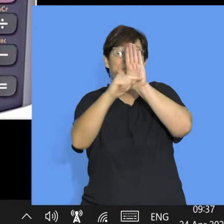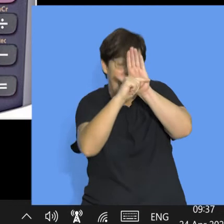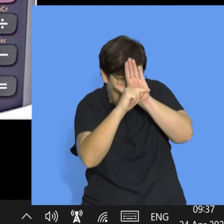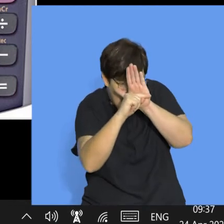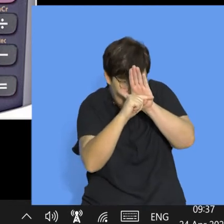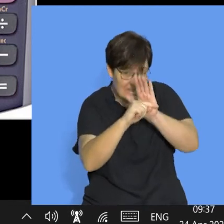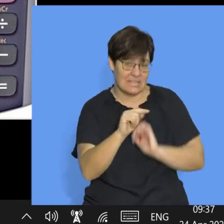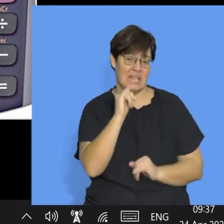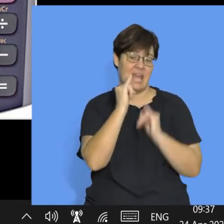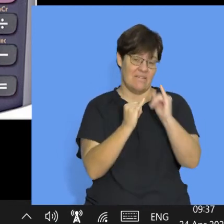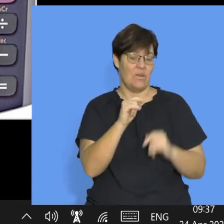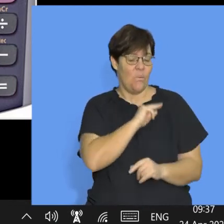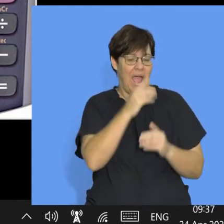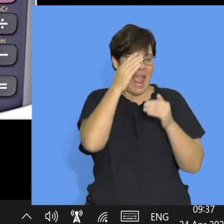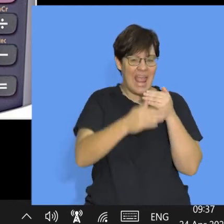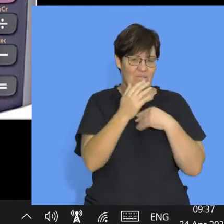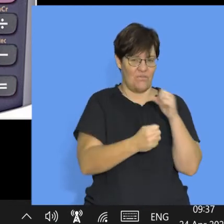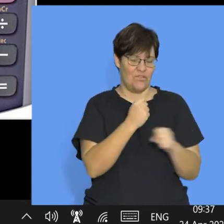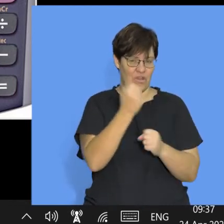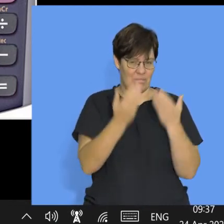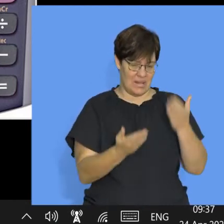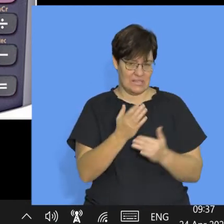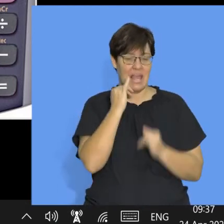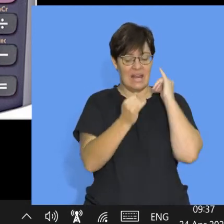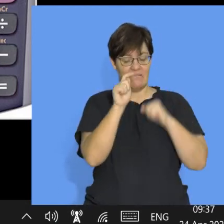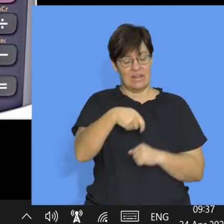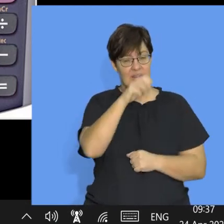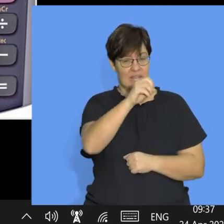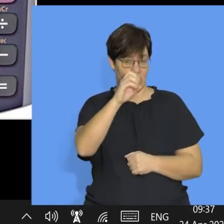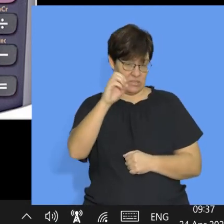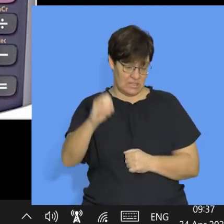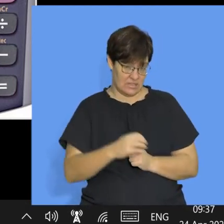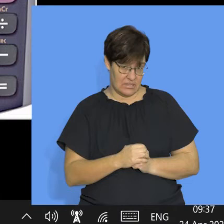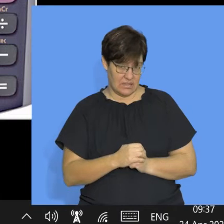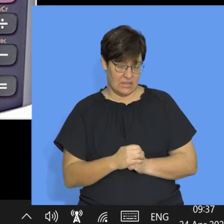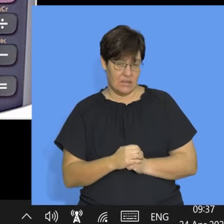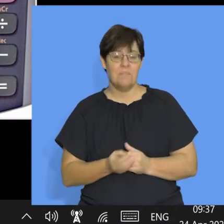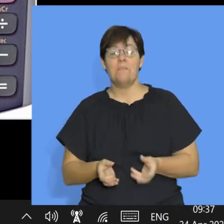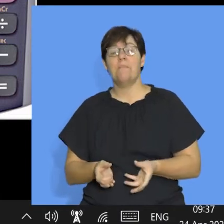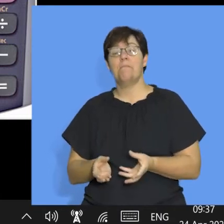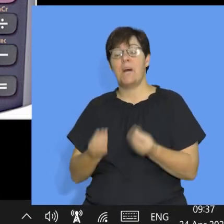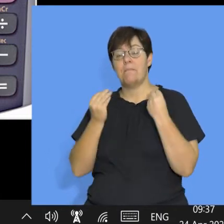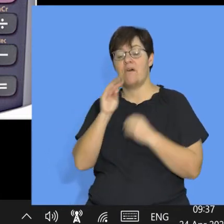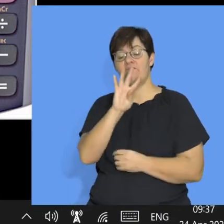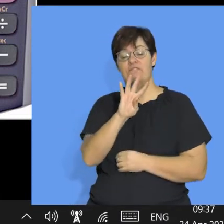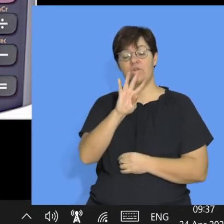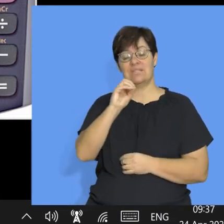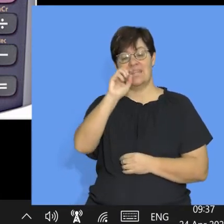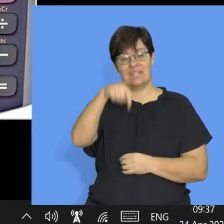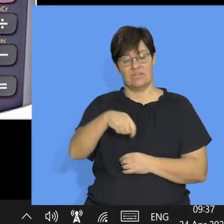the end of year balance, 11,000, to give you a figure of